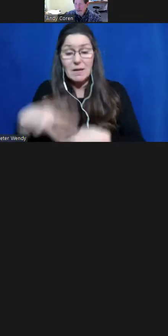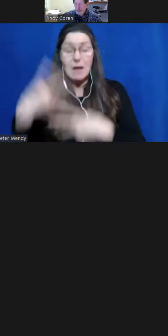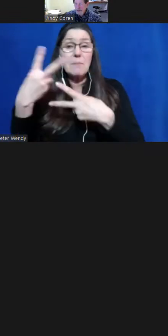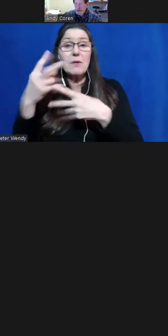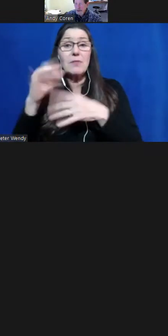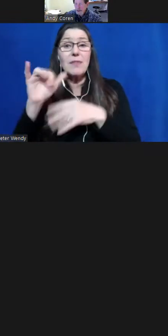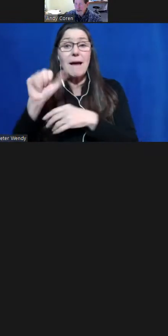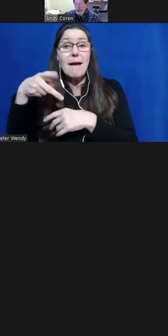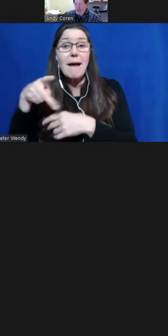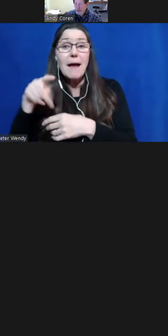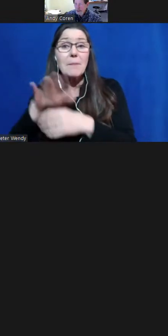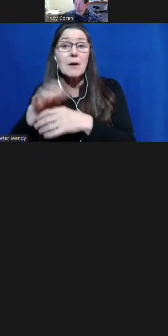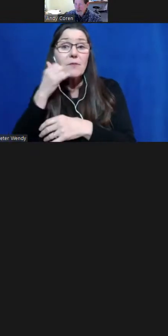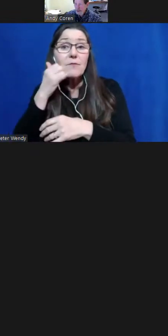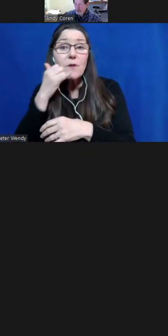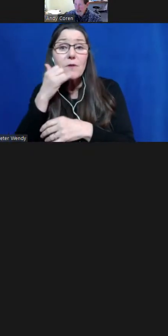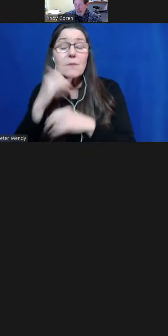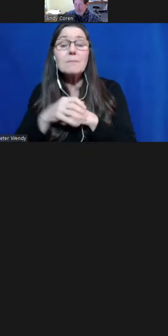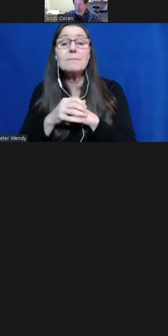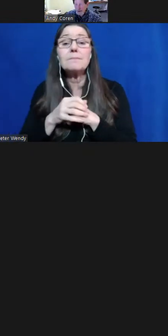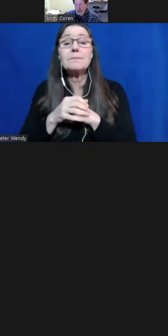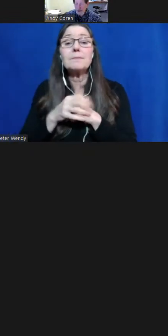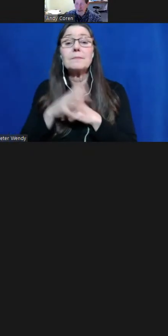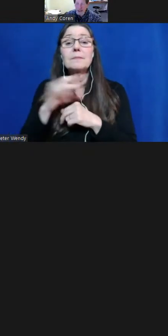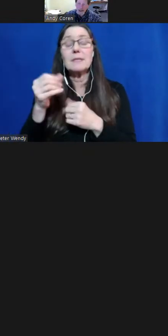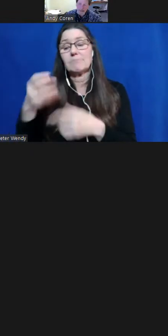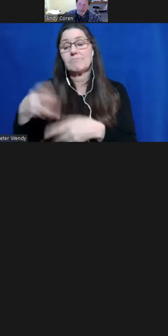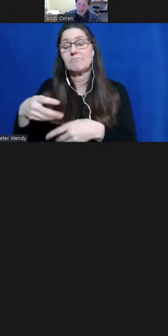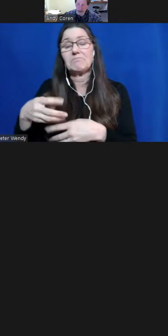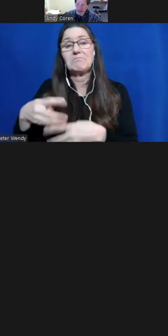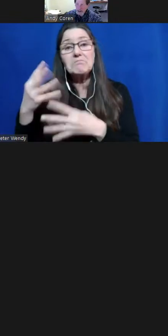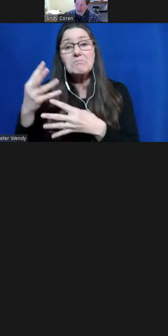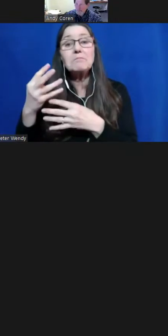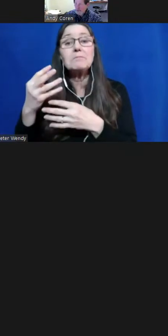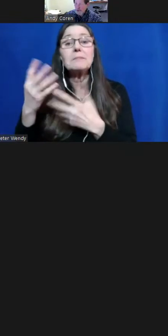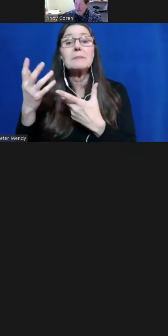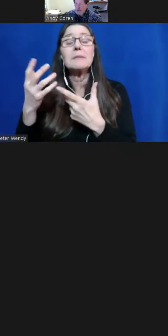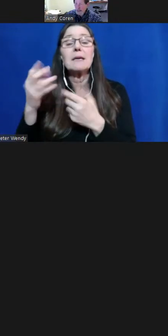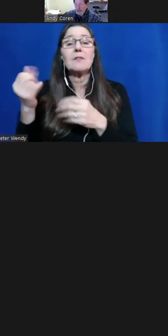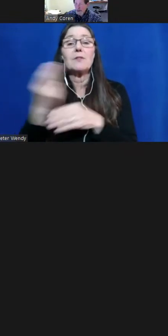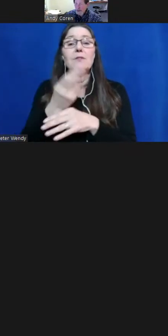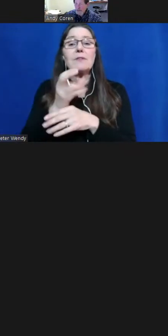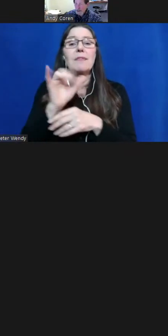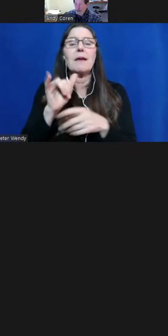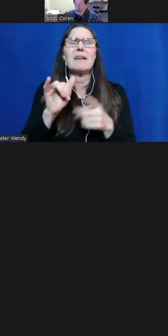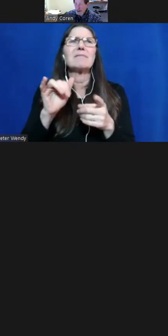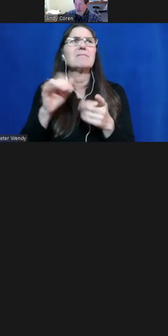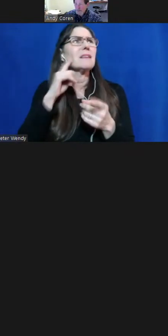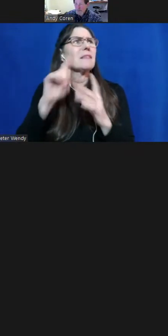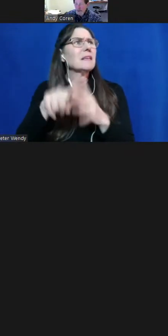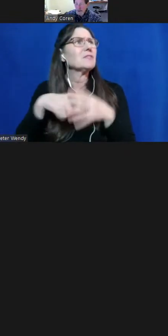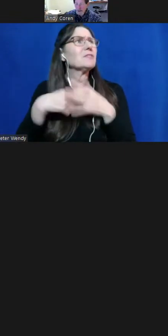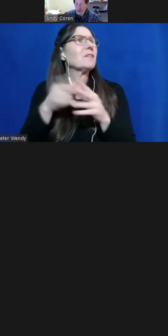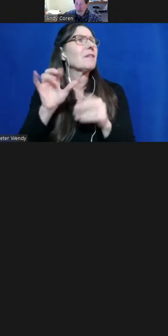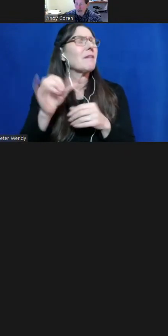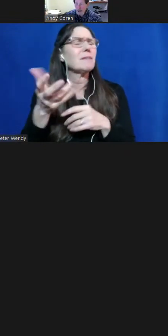download the apps, and they're using that. They first rolled that out among a lot